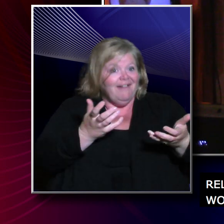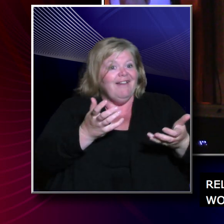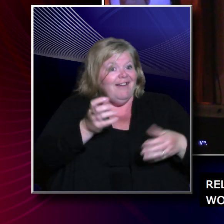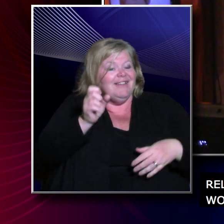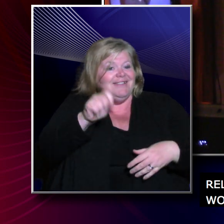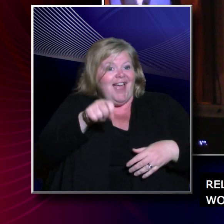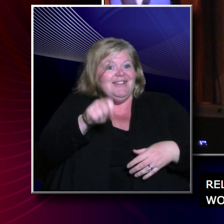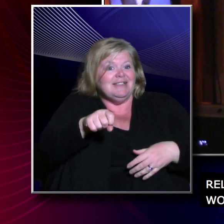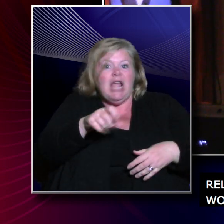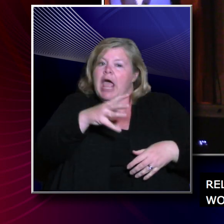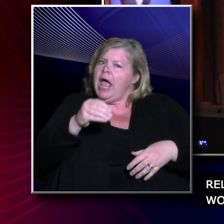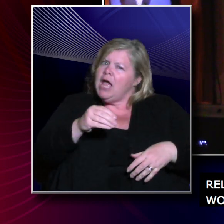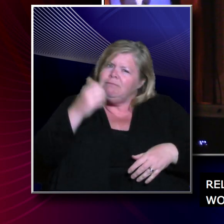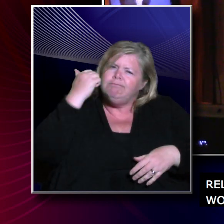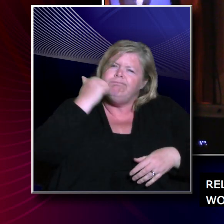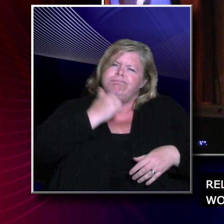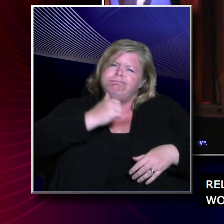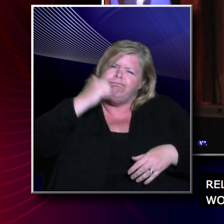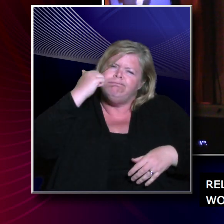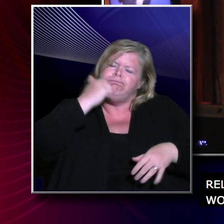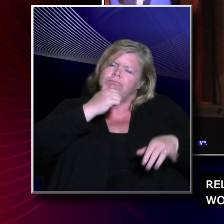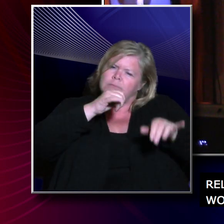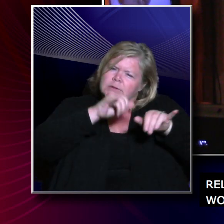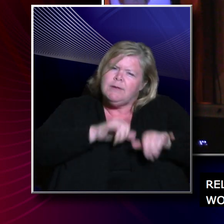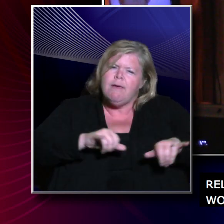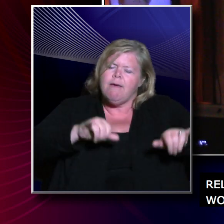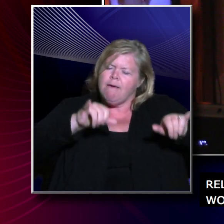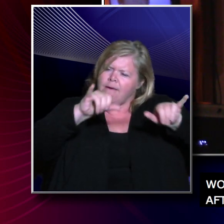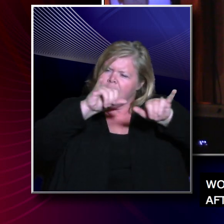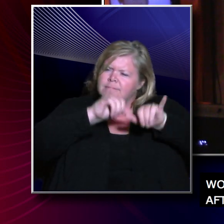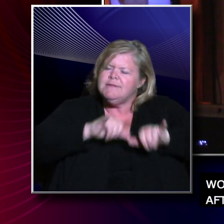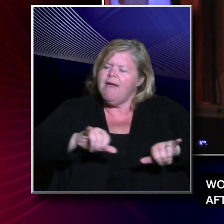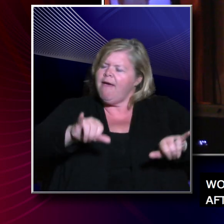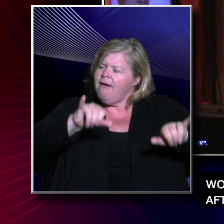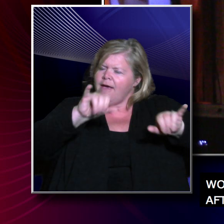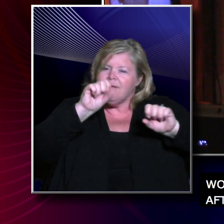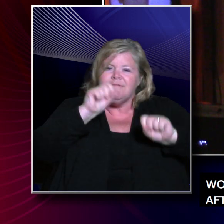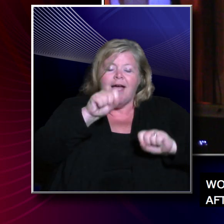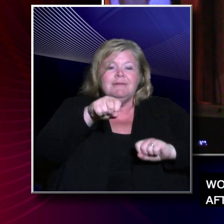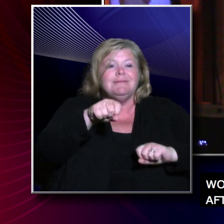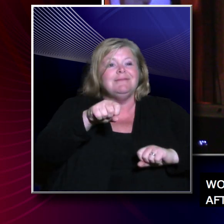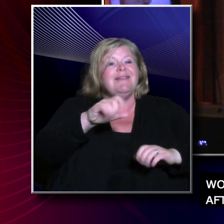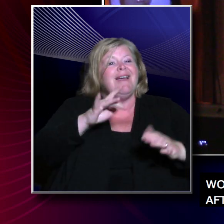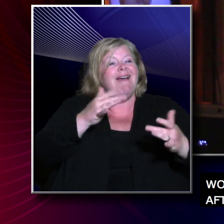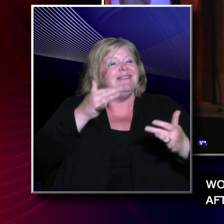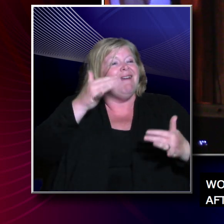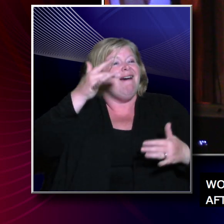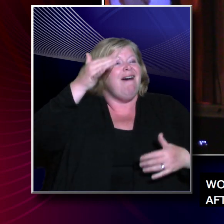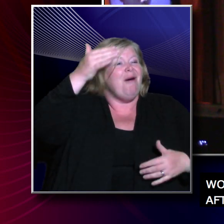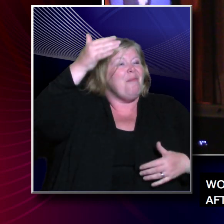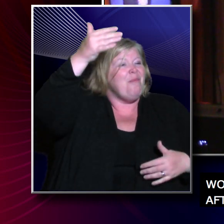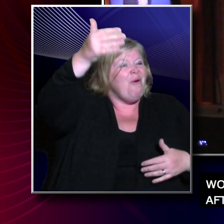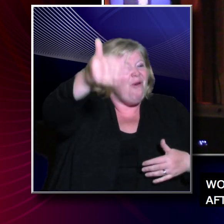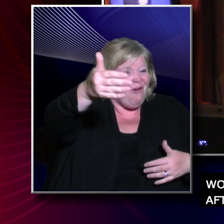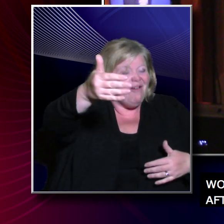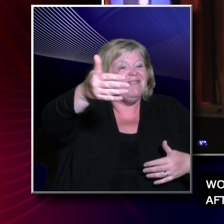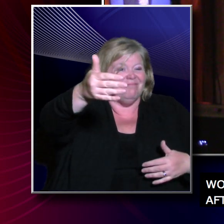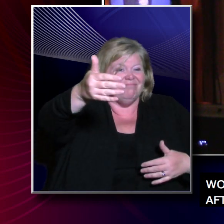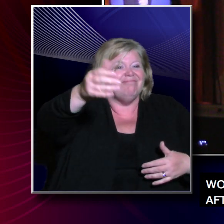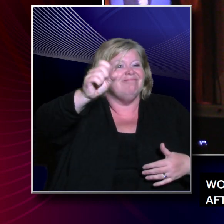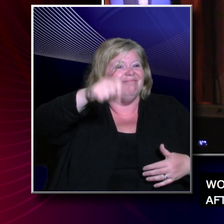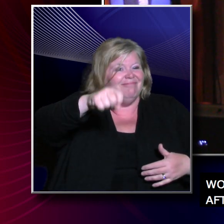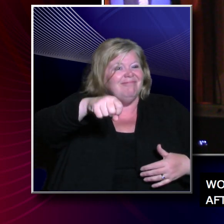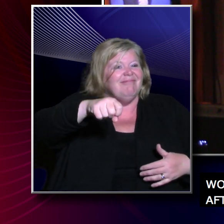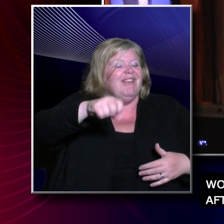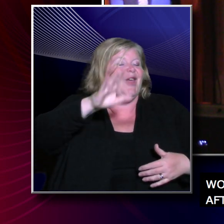we stay with it day after day after day, at some point, it will seem